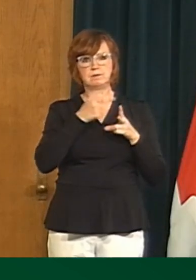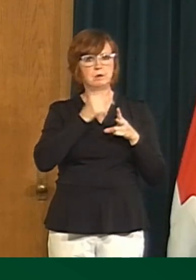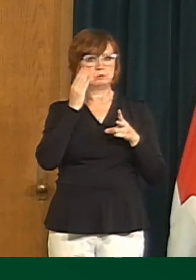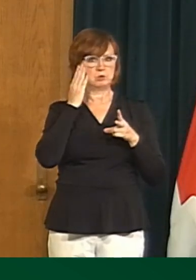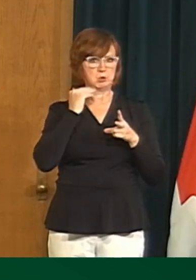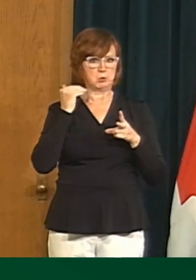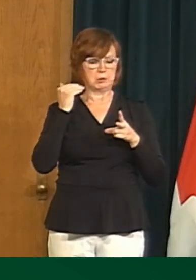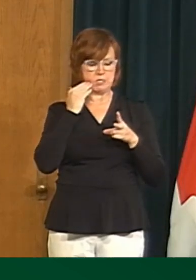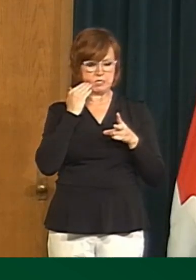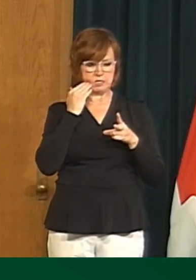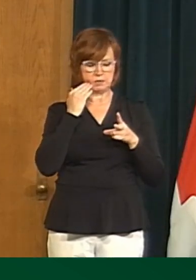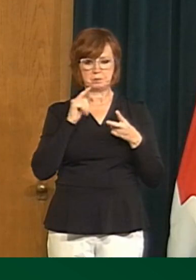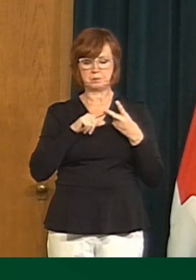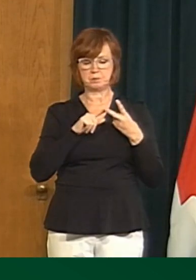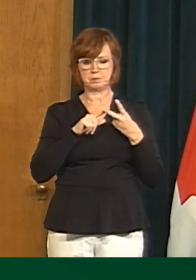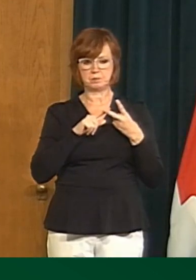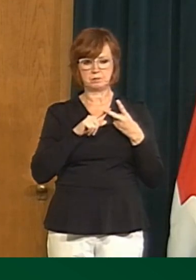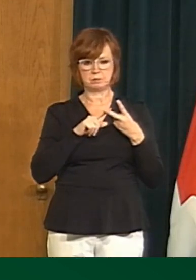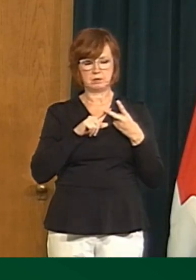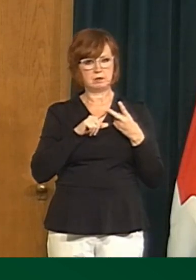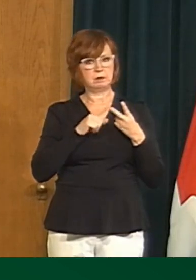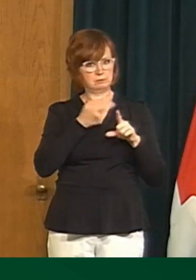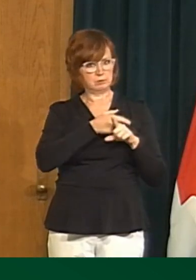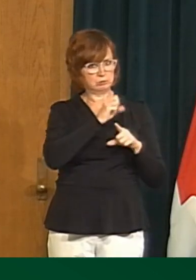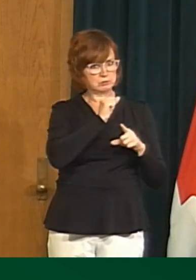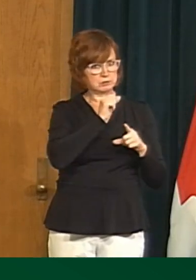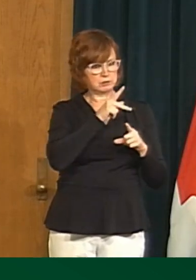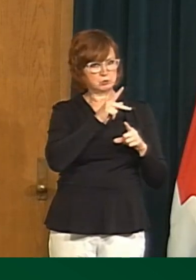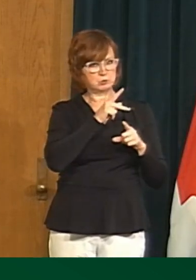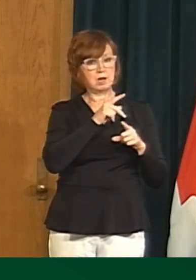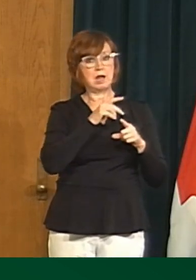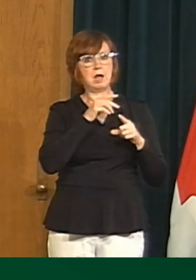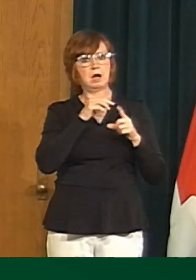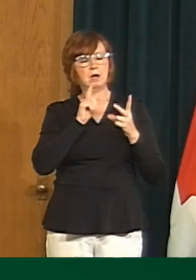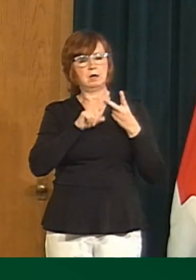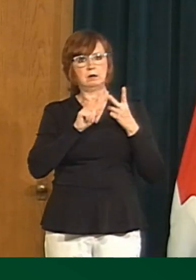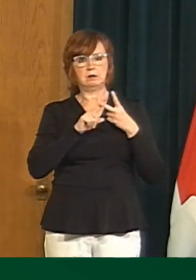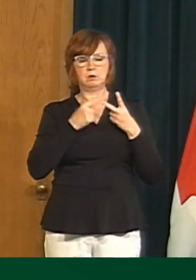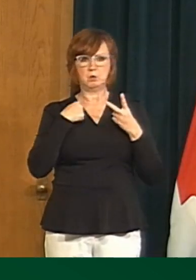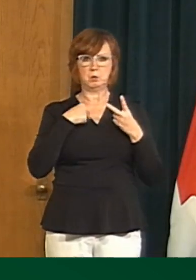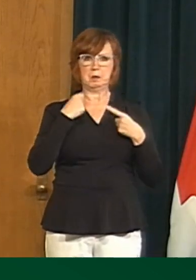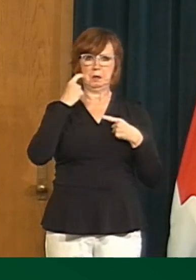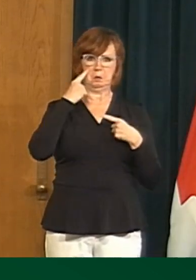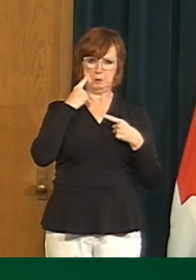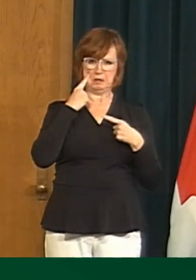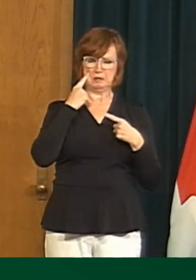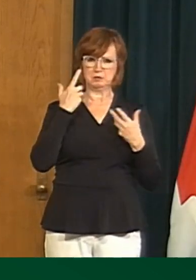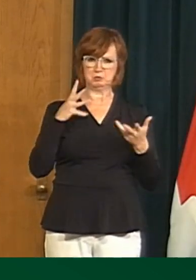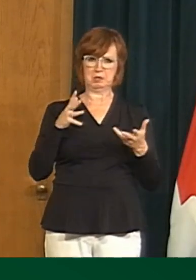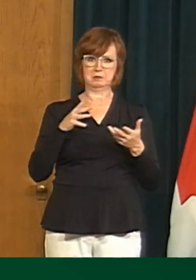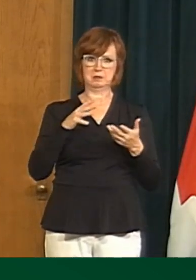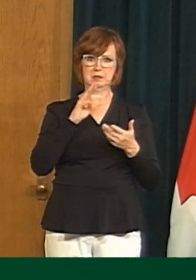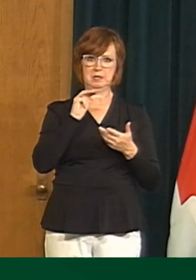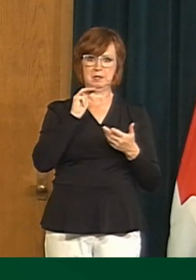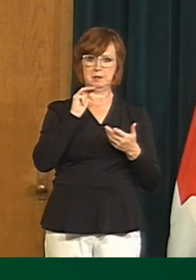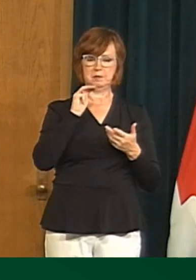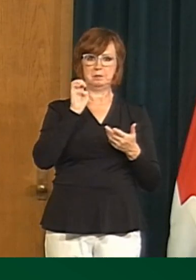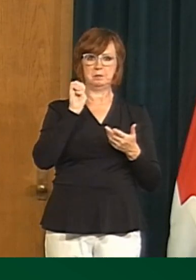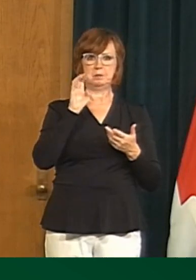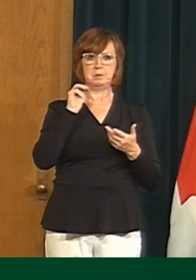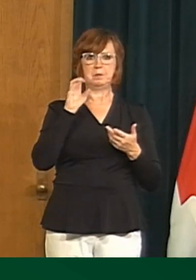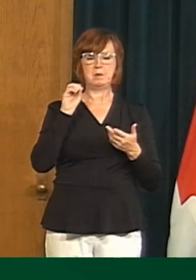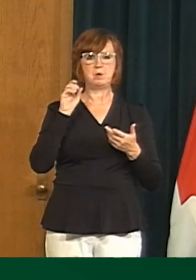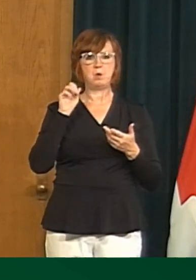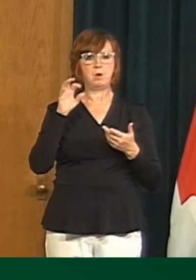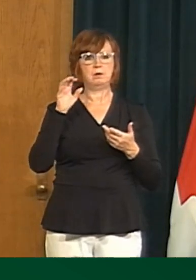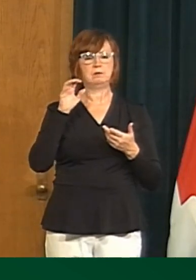other products from Saskatchewan. But we were also witnessed a signing of a memorandum of understanding between the